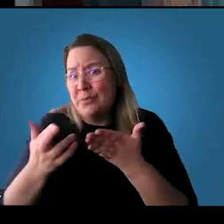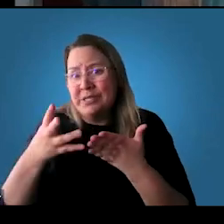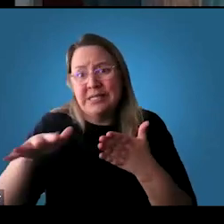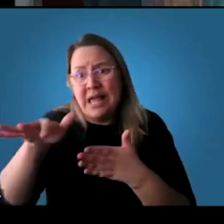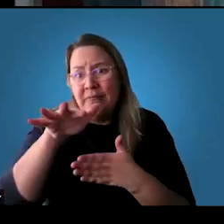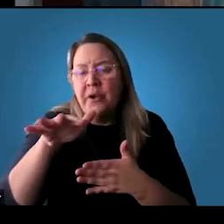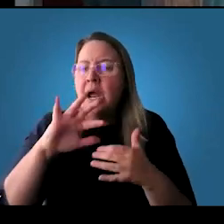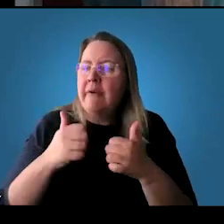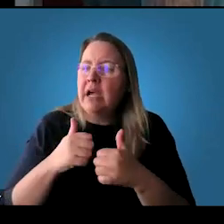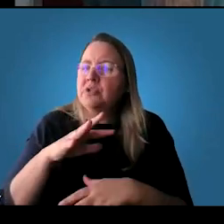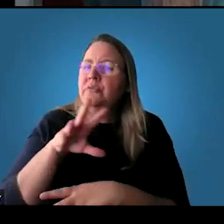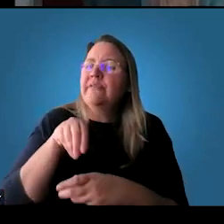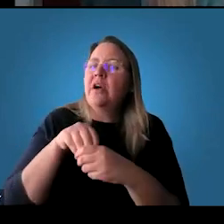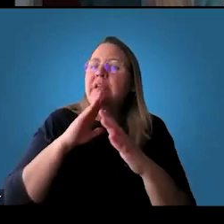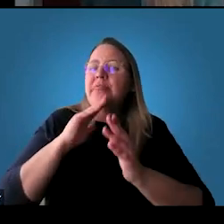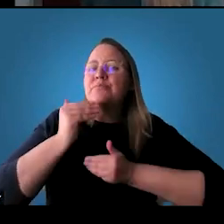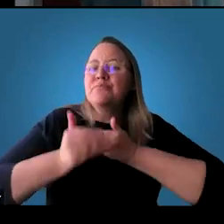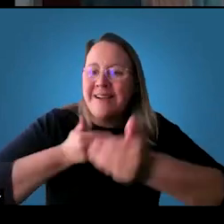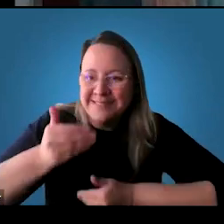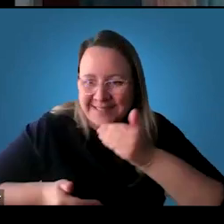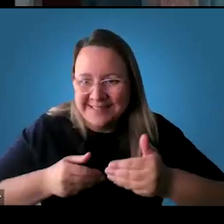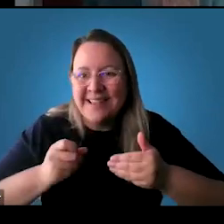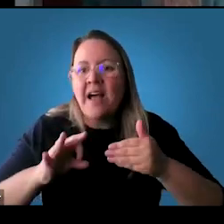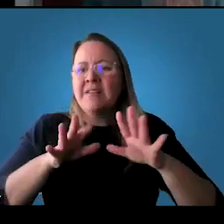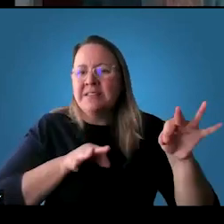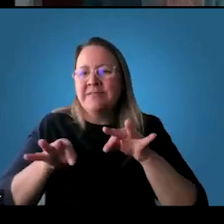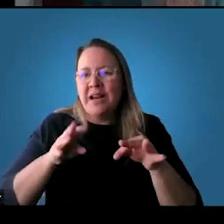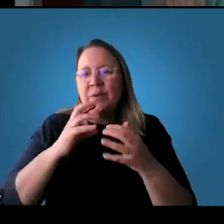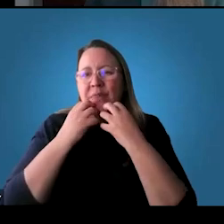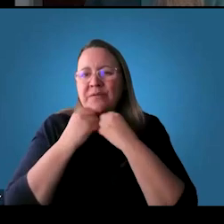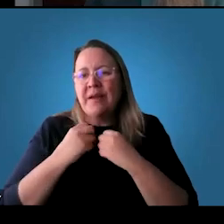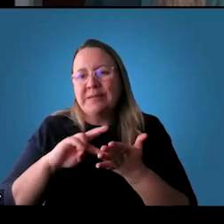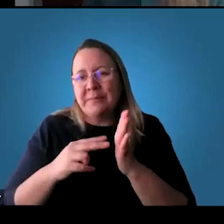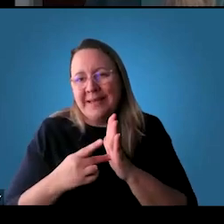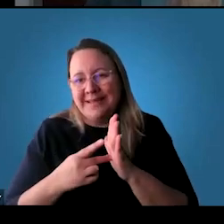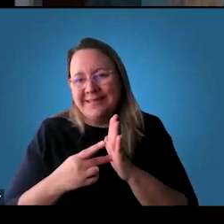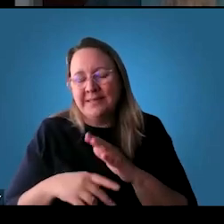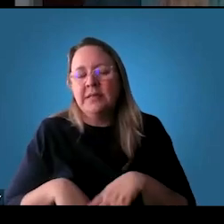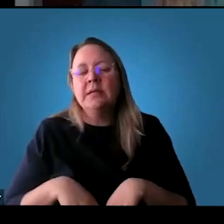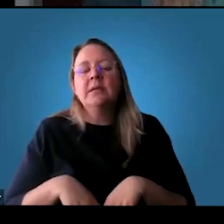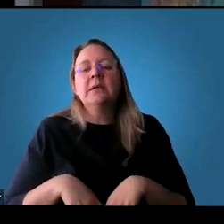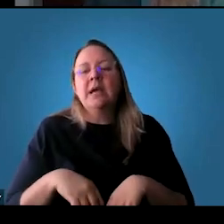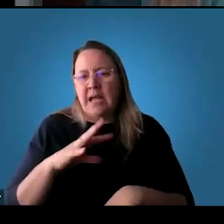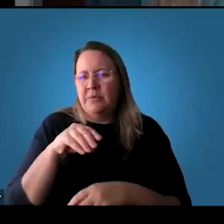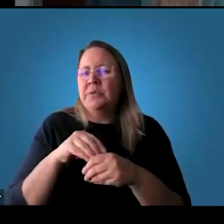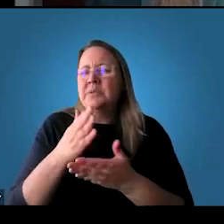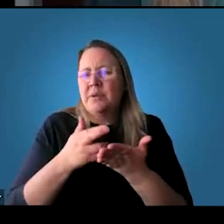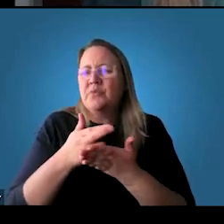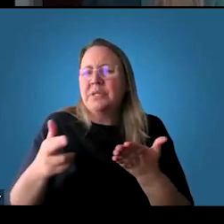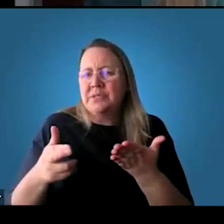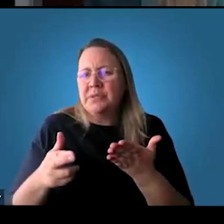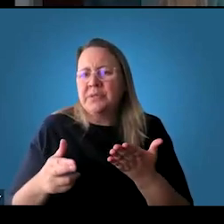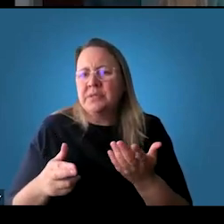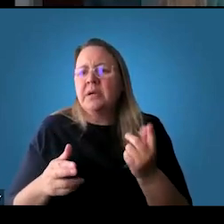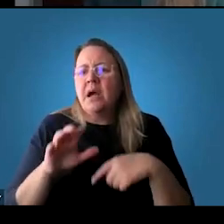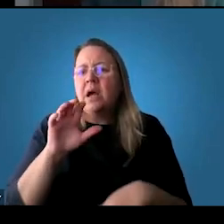there on how to engage in the process of defining those values for your organization. I'll include some of those resources over on the